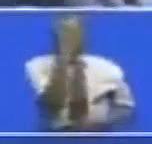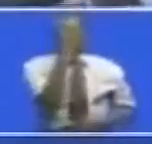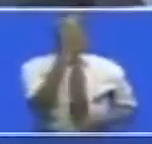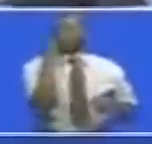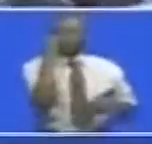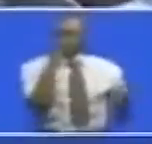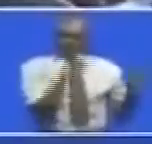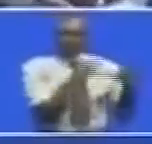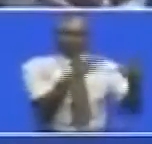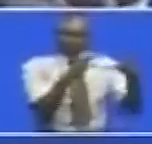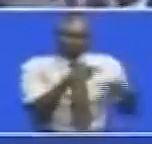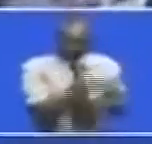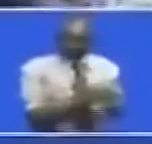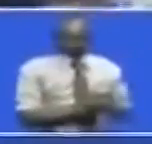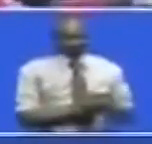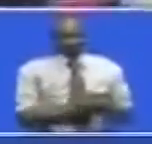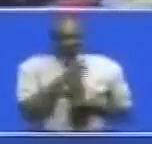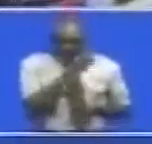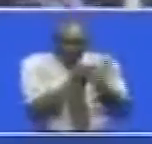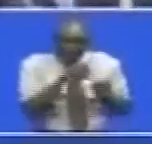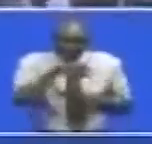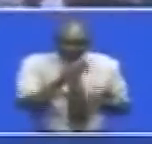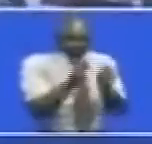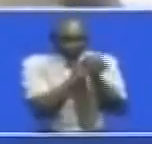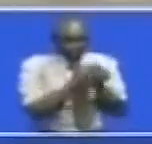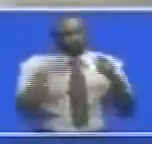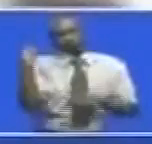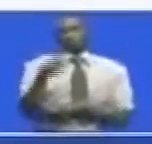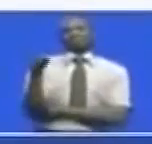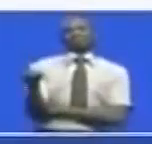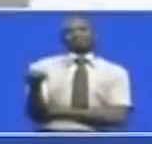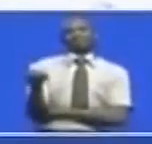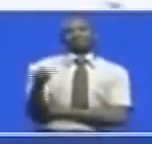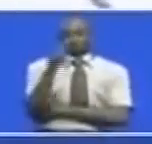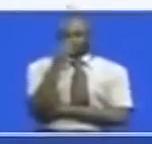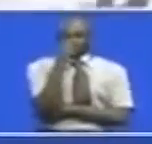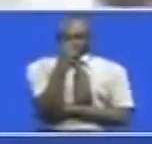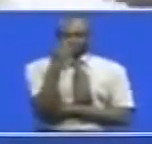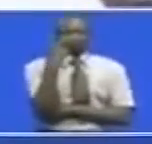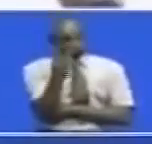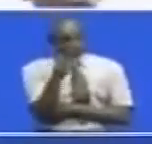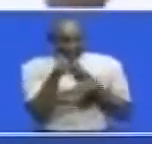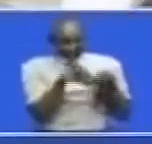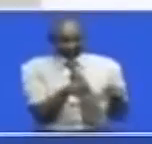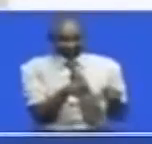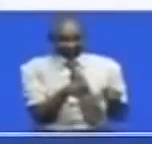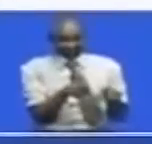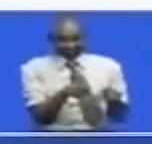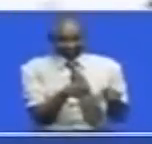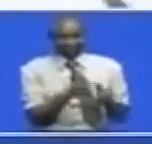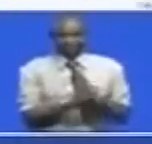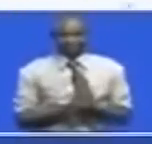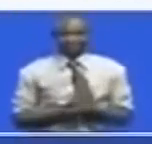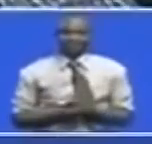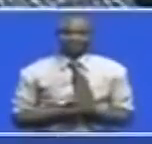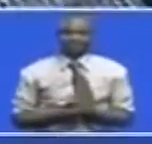ya Wananchi, UKAWA, an arrangement that conjures Kenya's rainbow coalition of 2002 that ended Independence Party KANU's